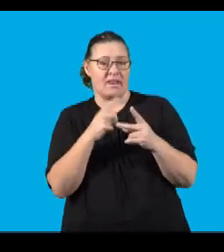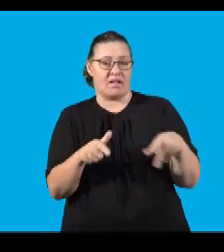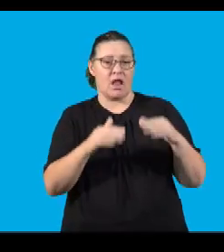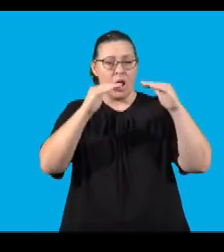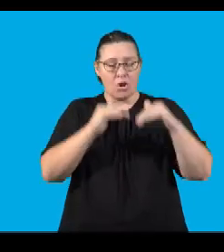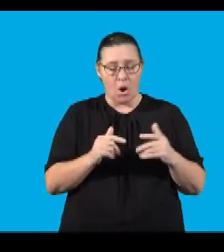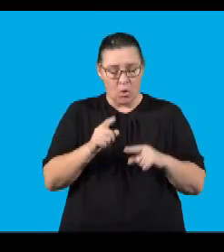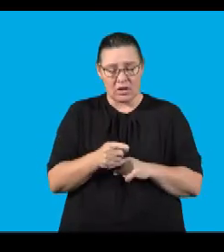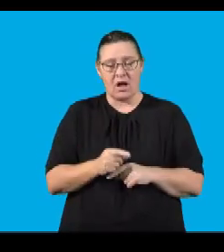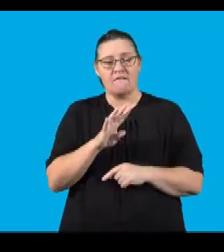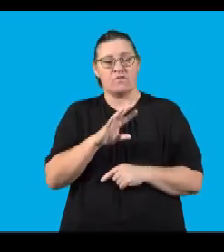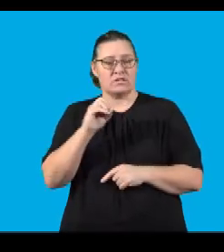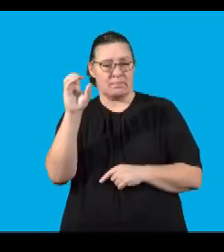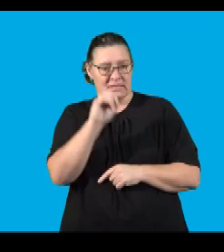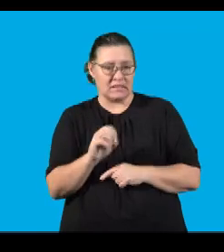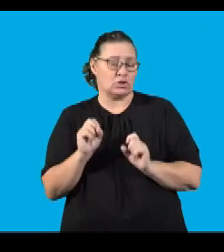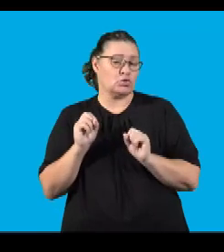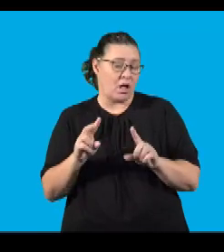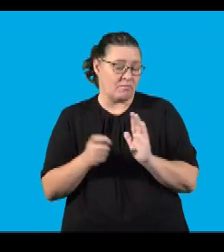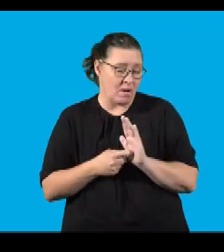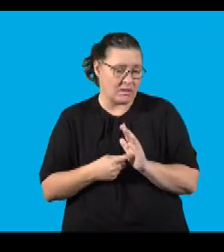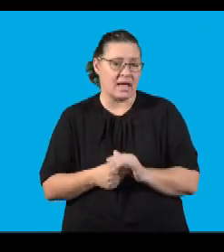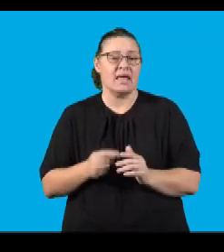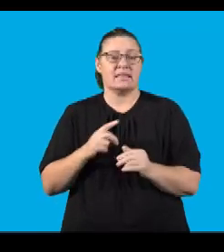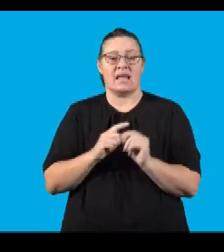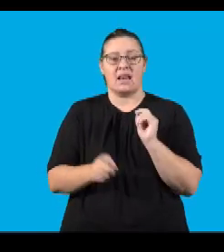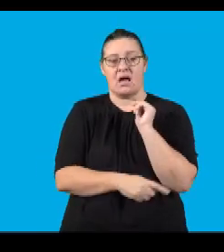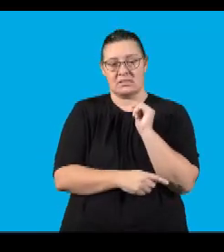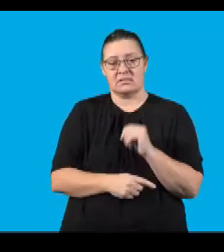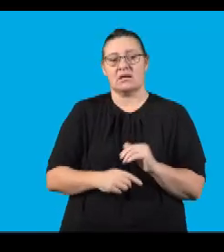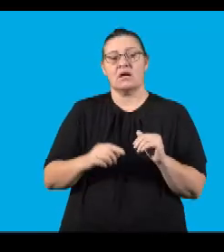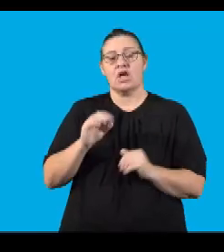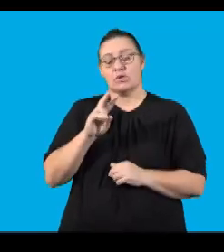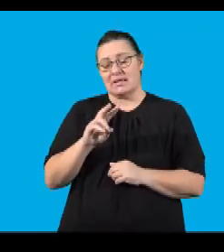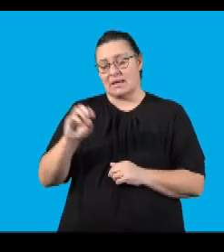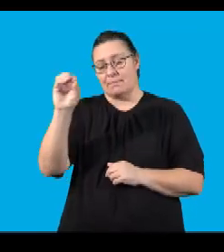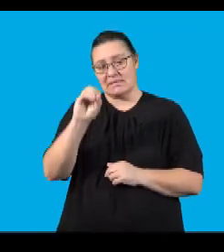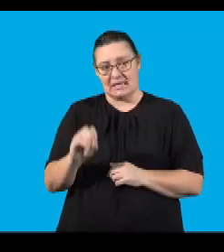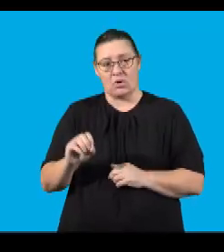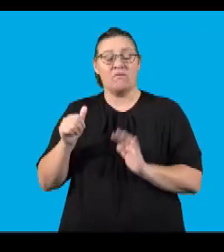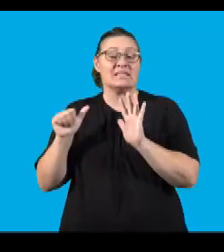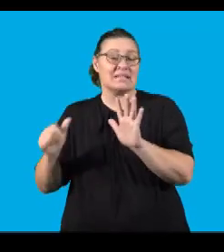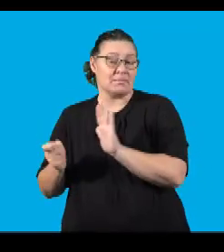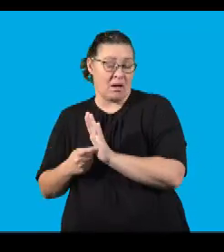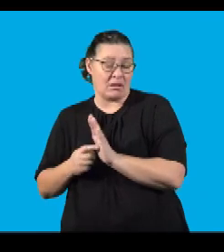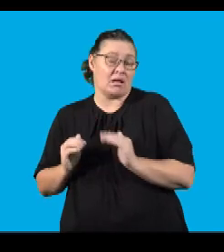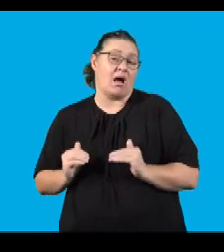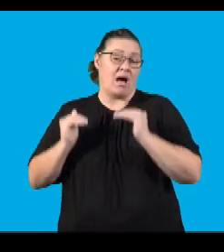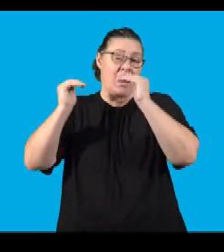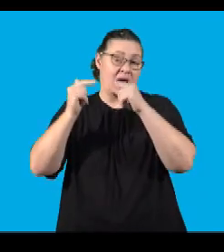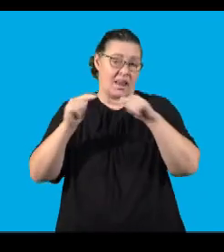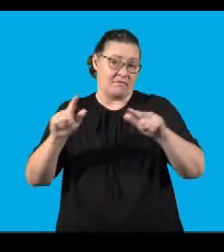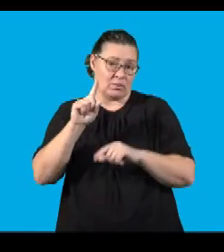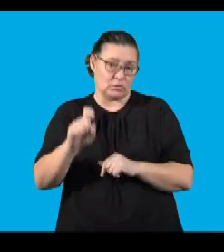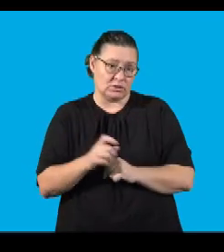the lower order questions, then middle order, also 40%, 12 marks, and then 20% or 6 marks, higher